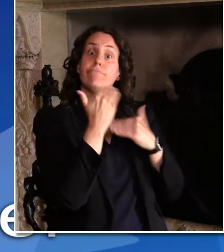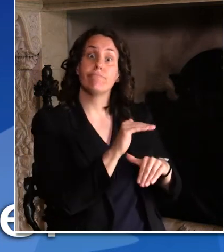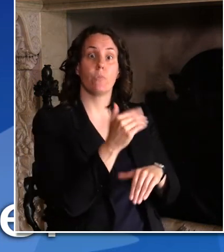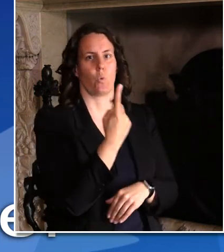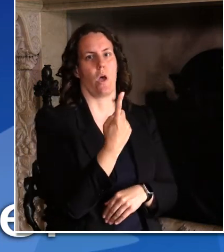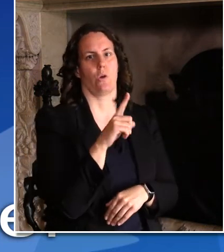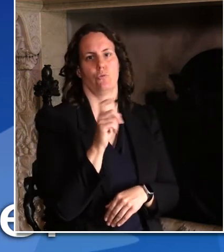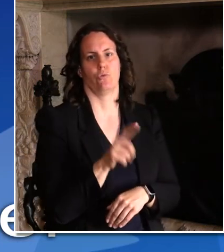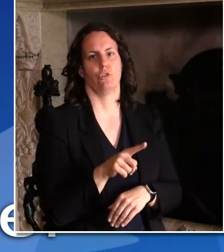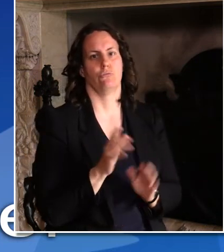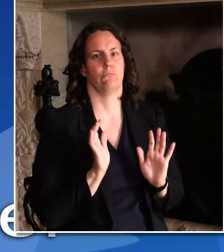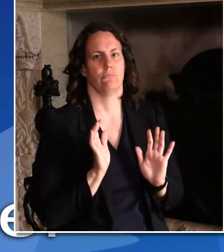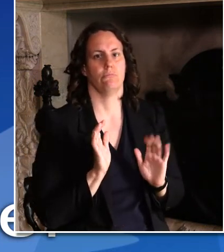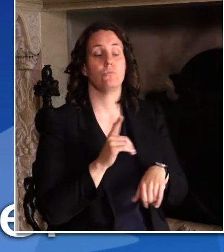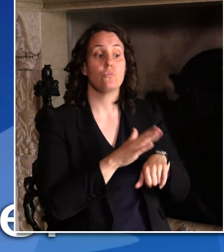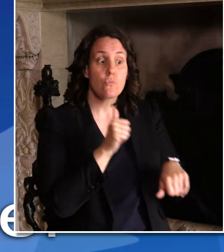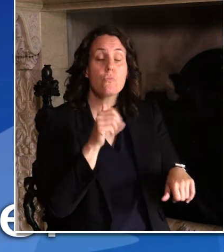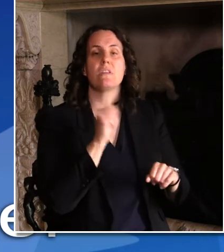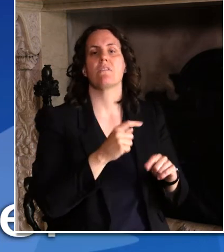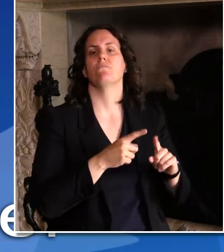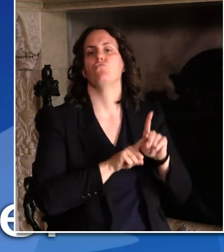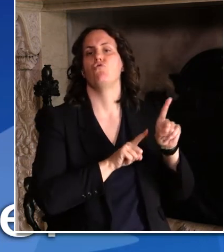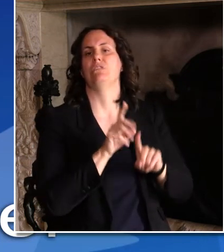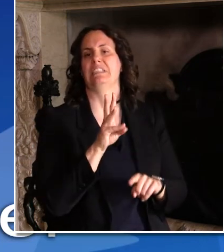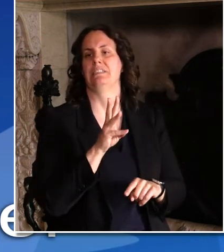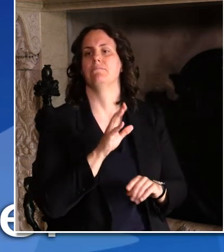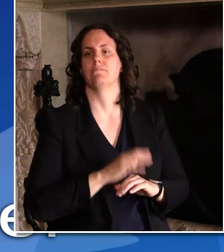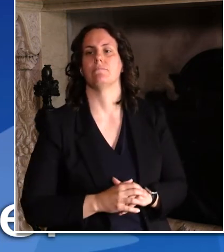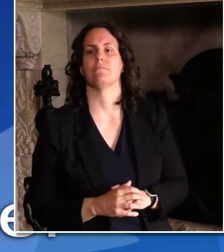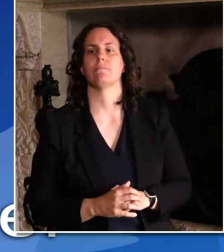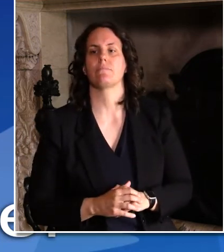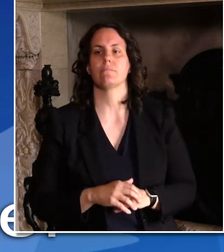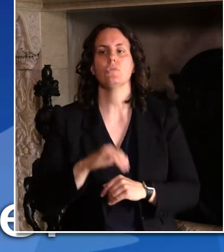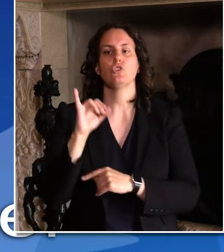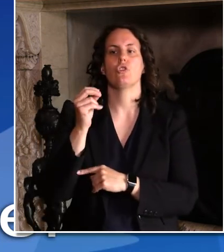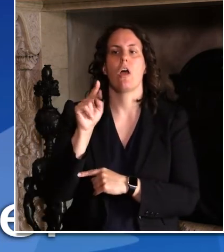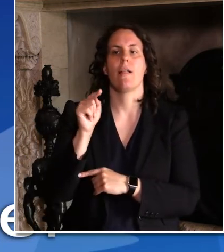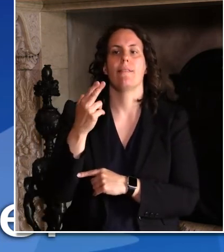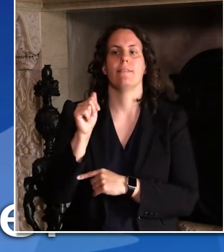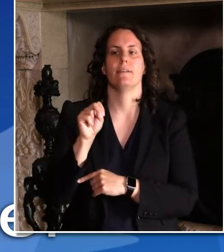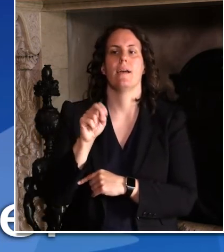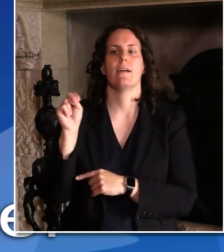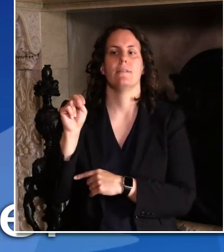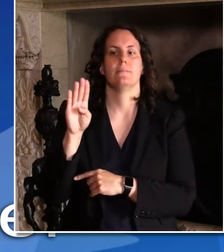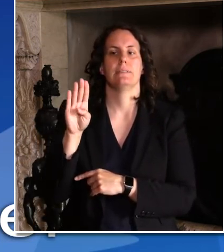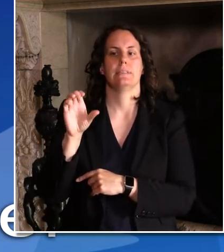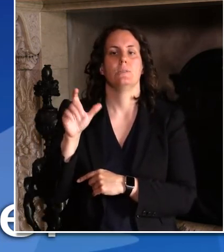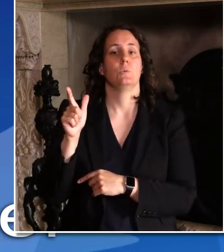we'll begin this afternoon with Jonathan Nizer from NBC 26 in Green Bay. Jonathan?